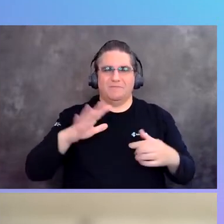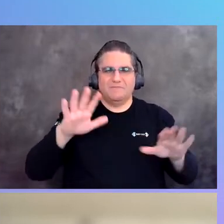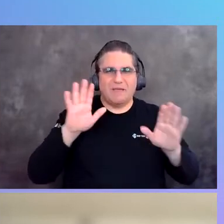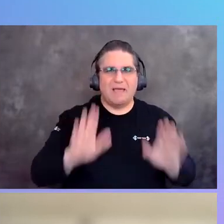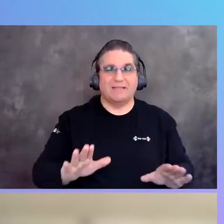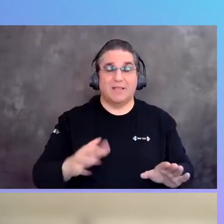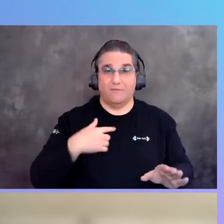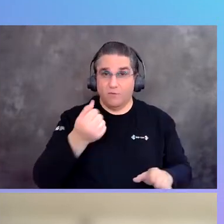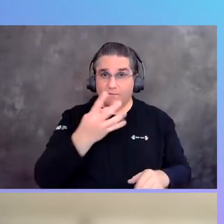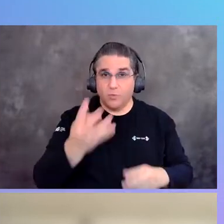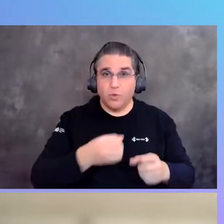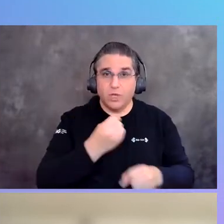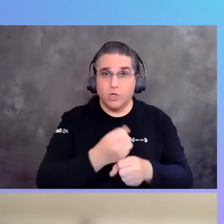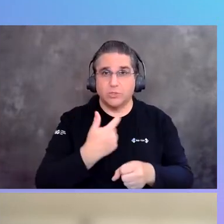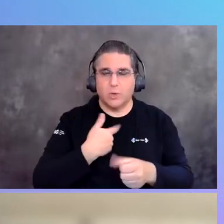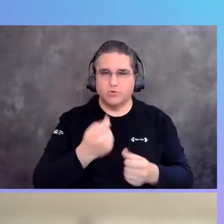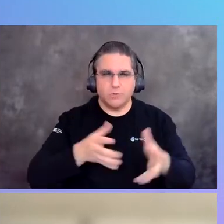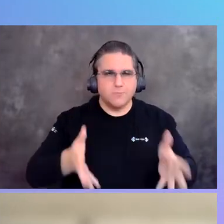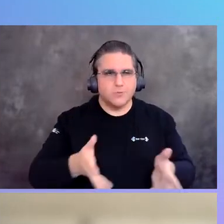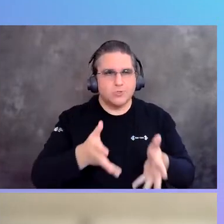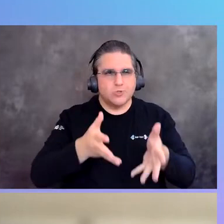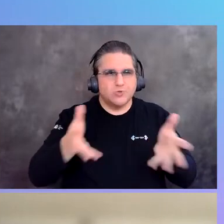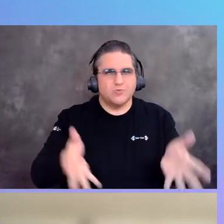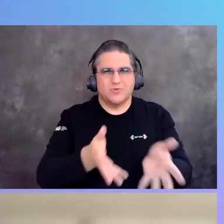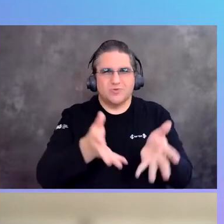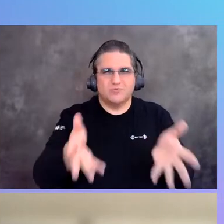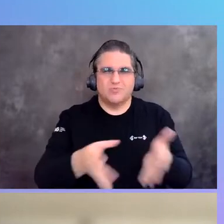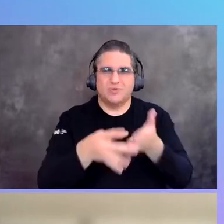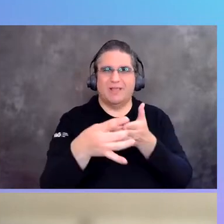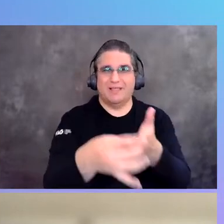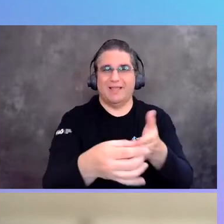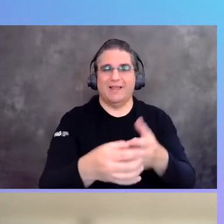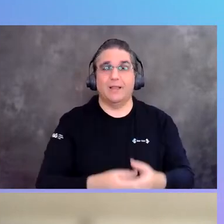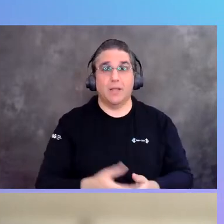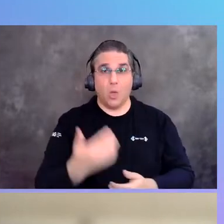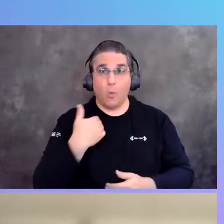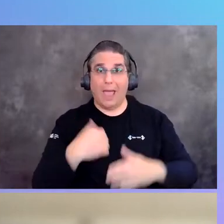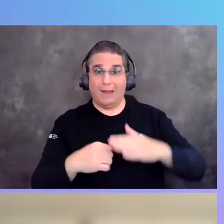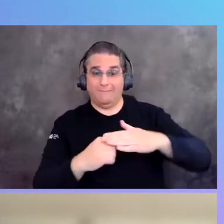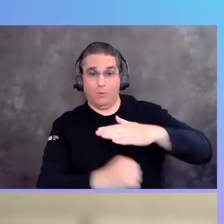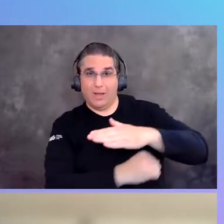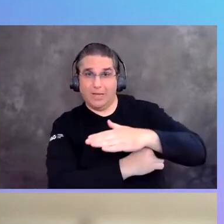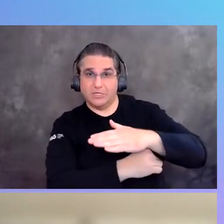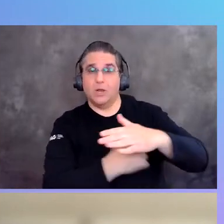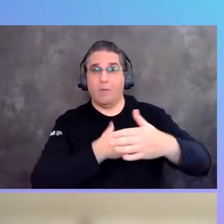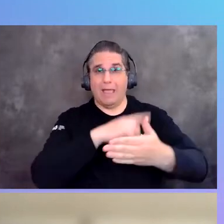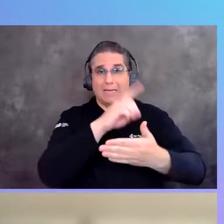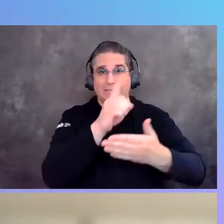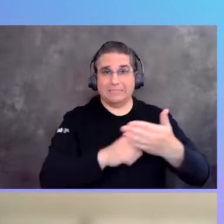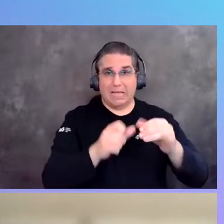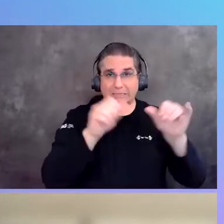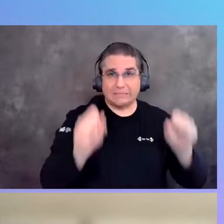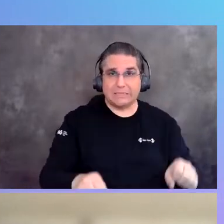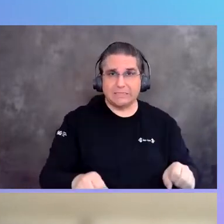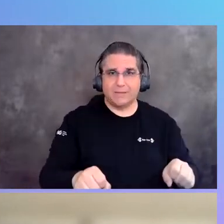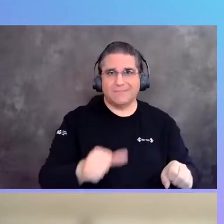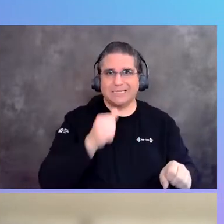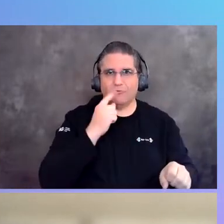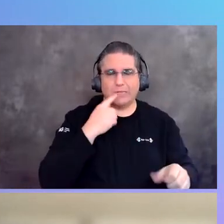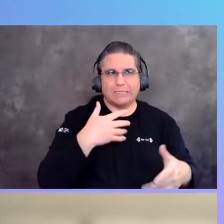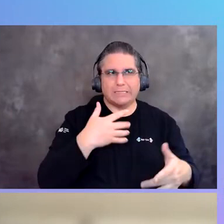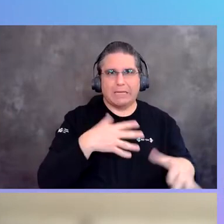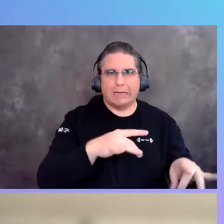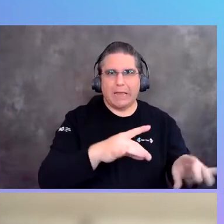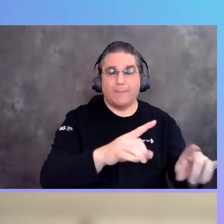really benefits. And although we had the foundation in the design system, it wasn't really getting the traction. But these things really started to drive it